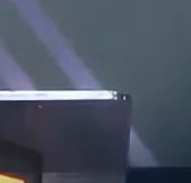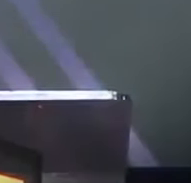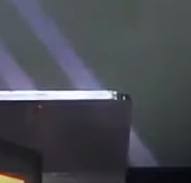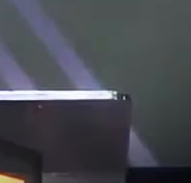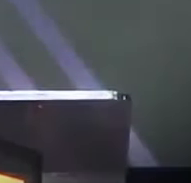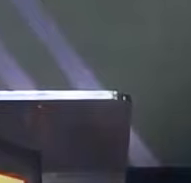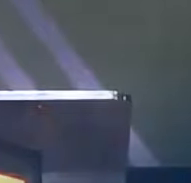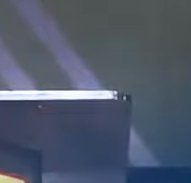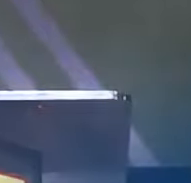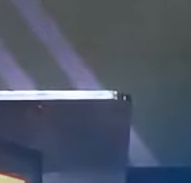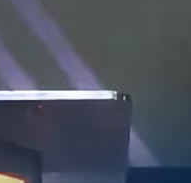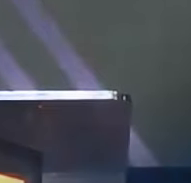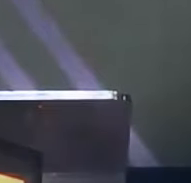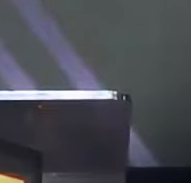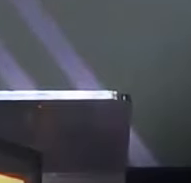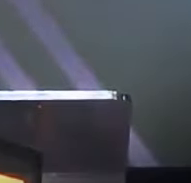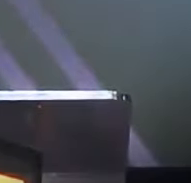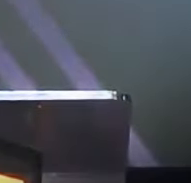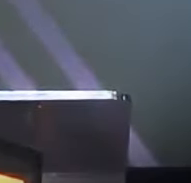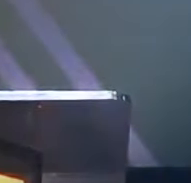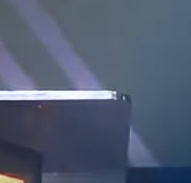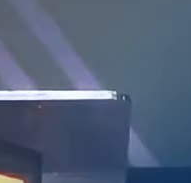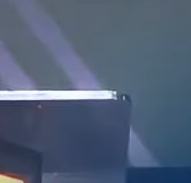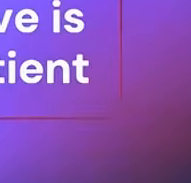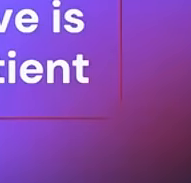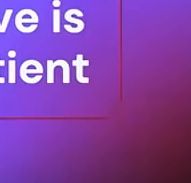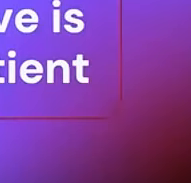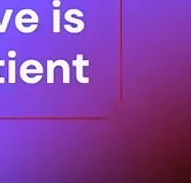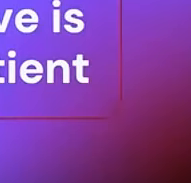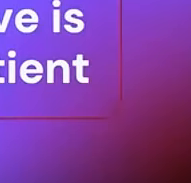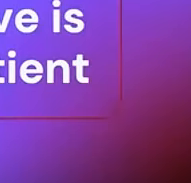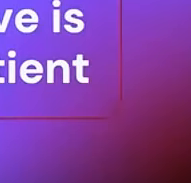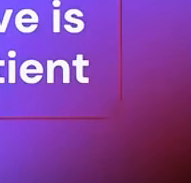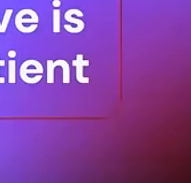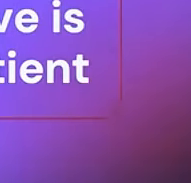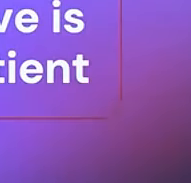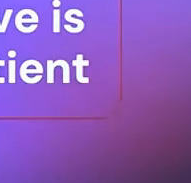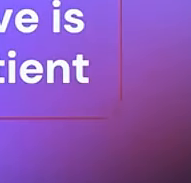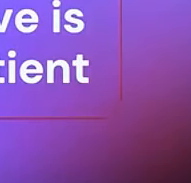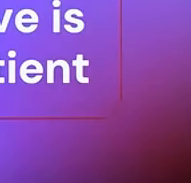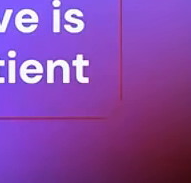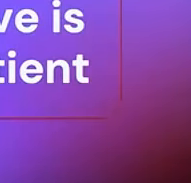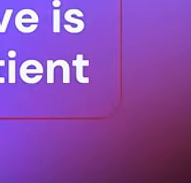Lust is insistent. Love is patient.